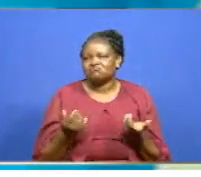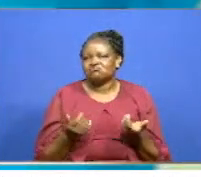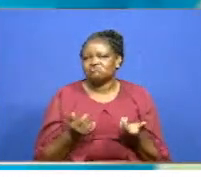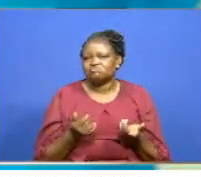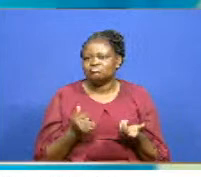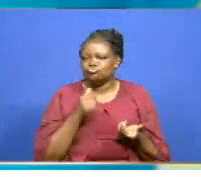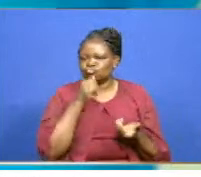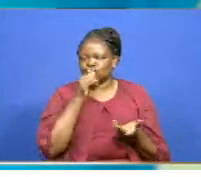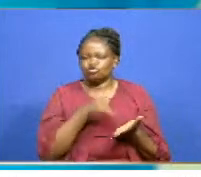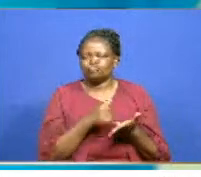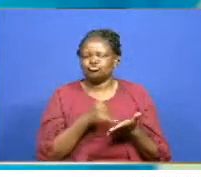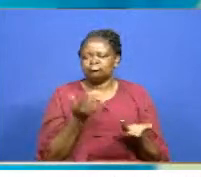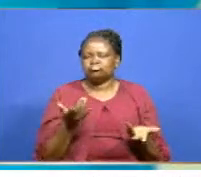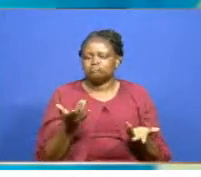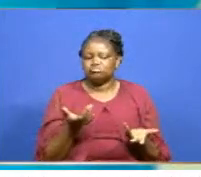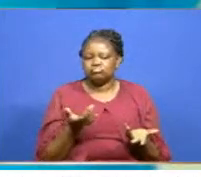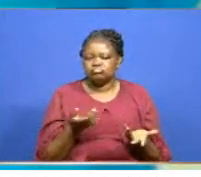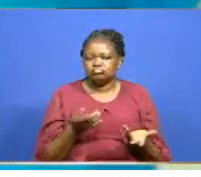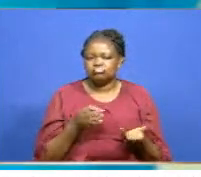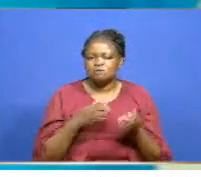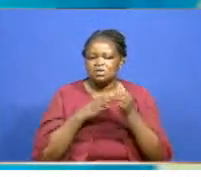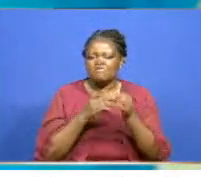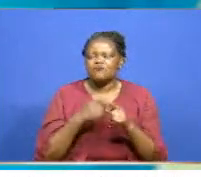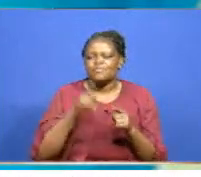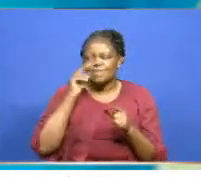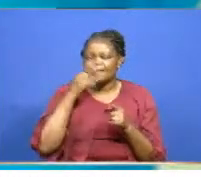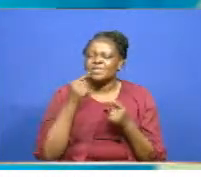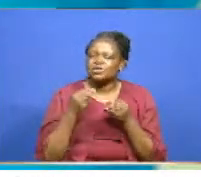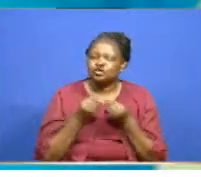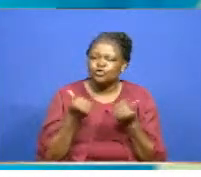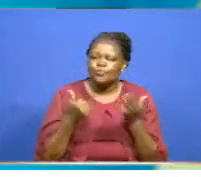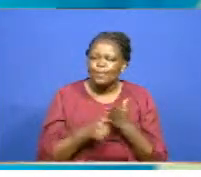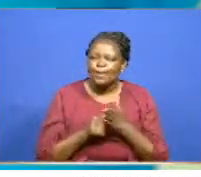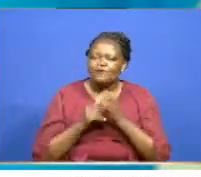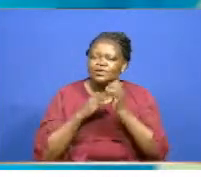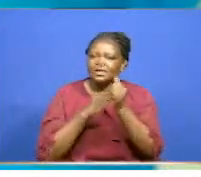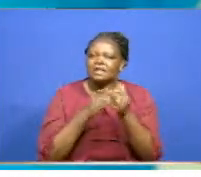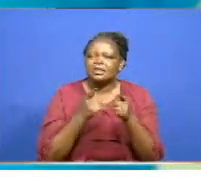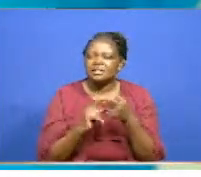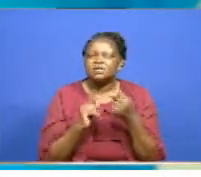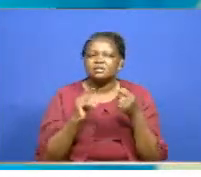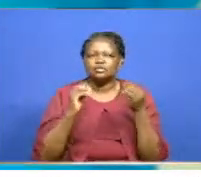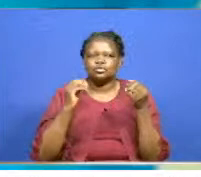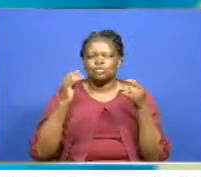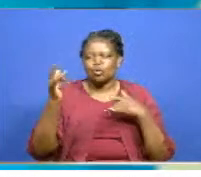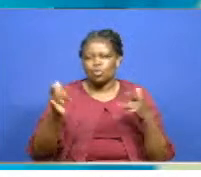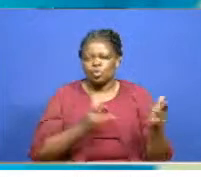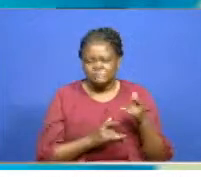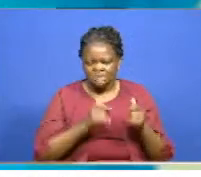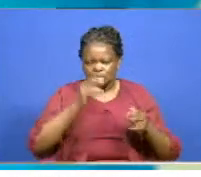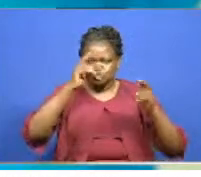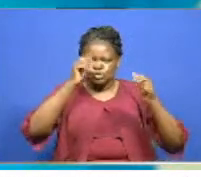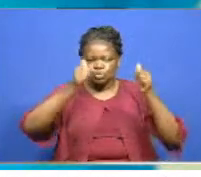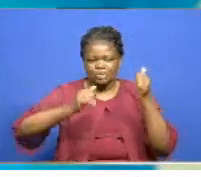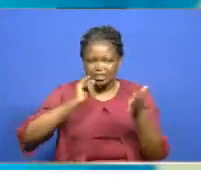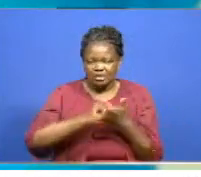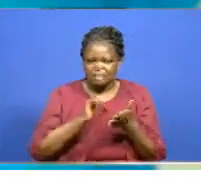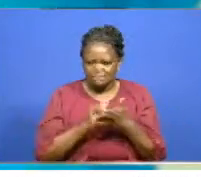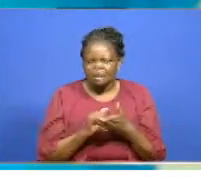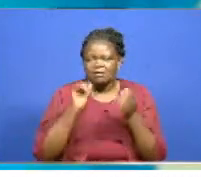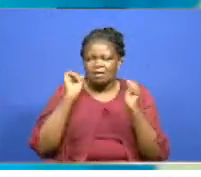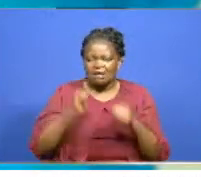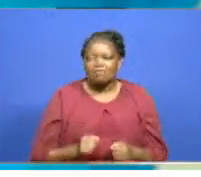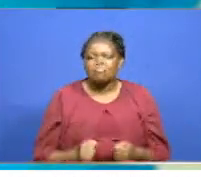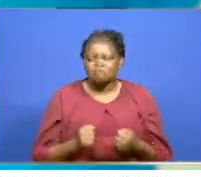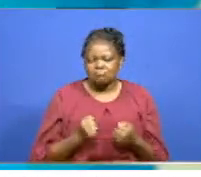wakiegemea upande huo. So first of all, they sort out the issue of leadership, na angalia kwamba ni masuala gani ambayo yanataka